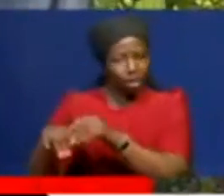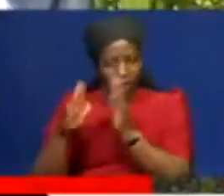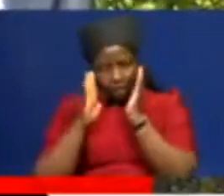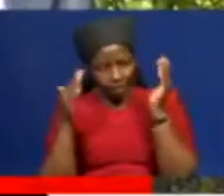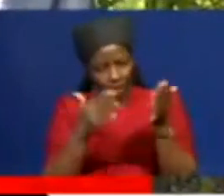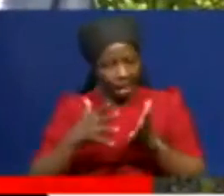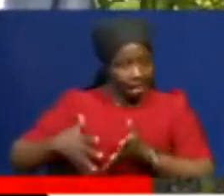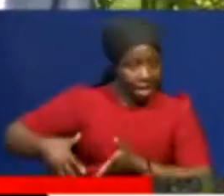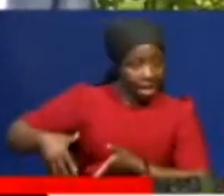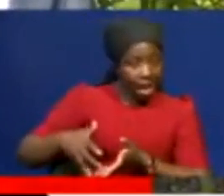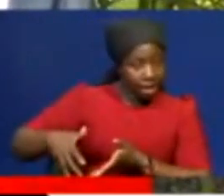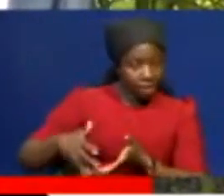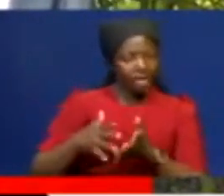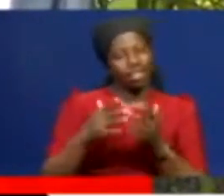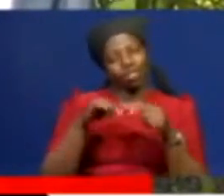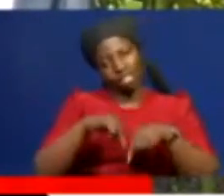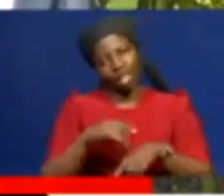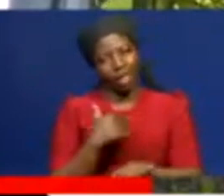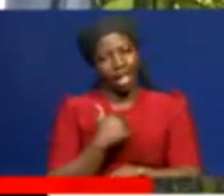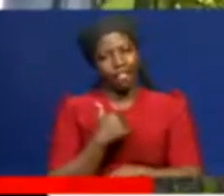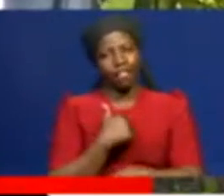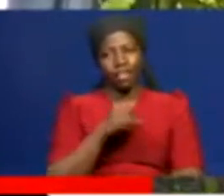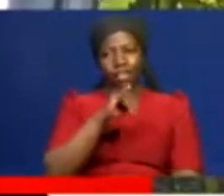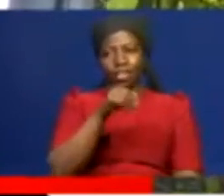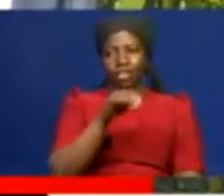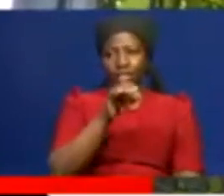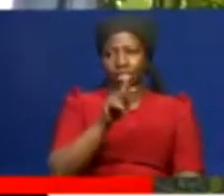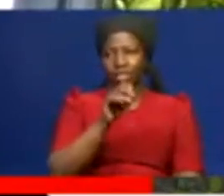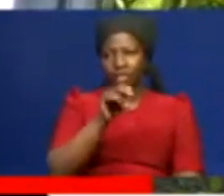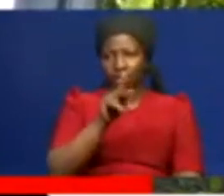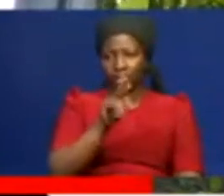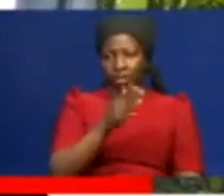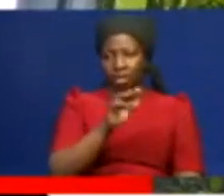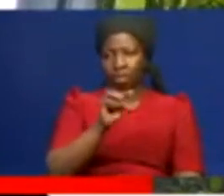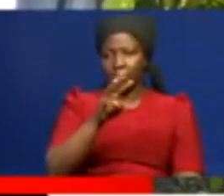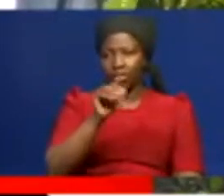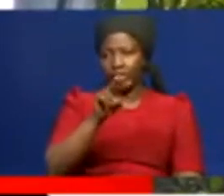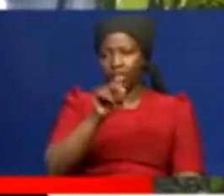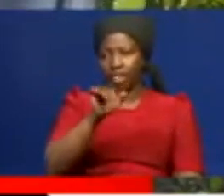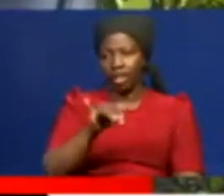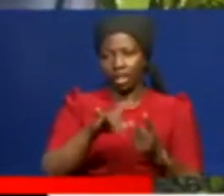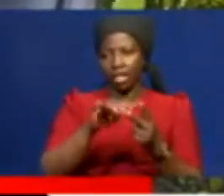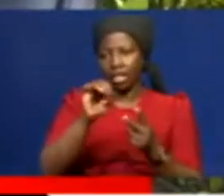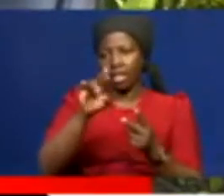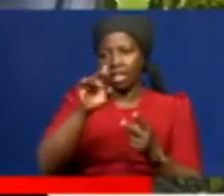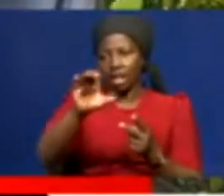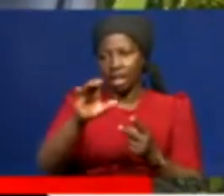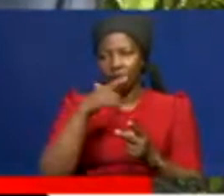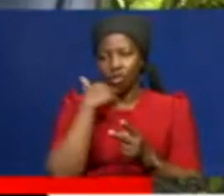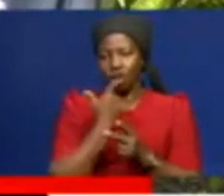rugby. And with me here I have Joy Cox Mavali and Eric Ondieki, that is just part of